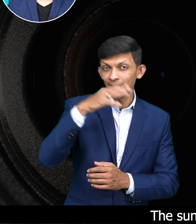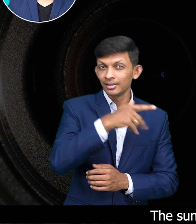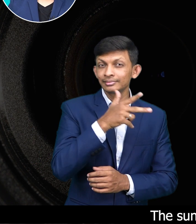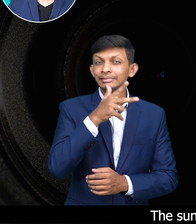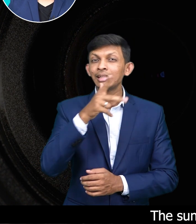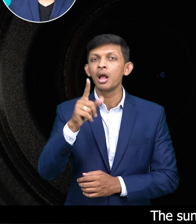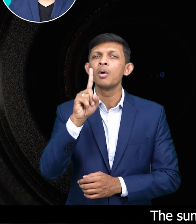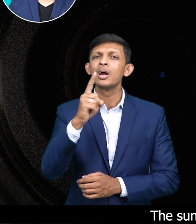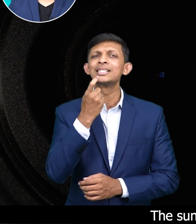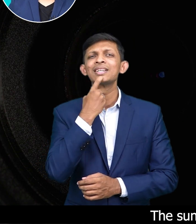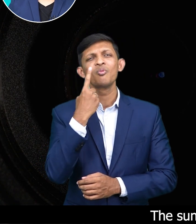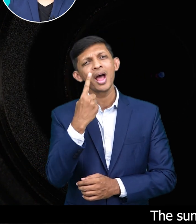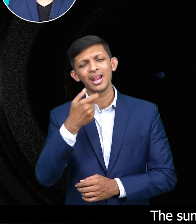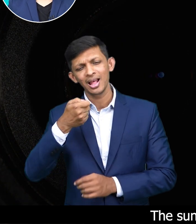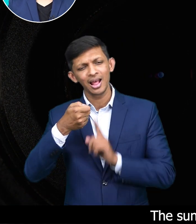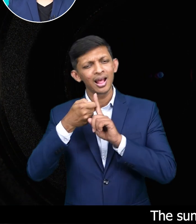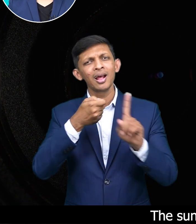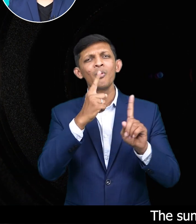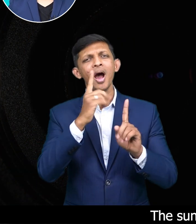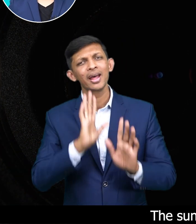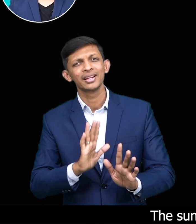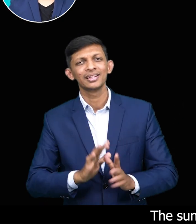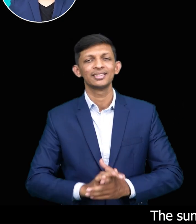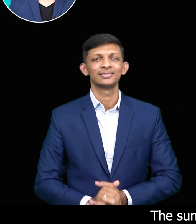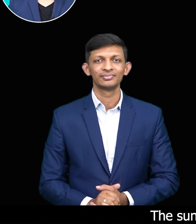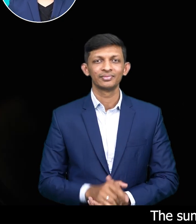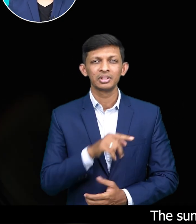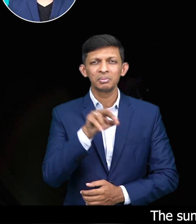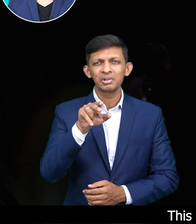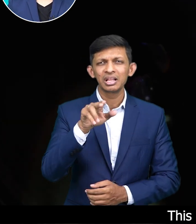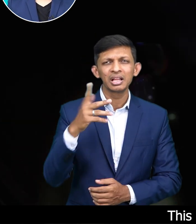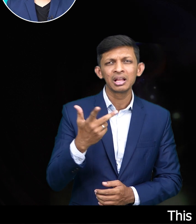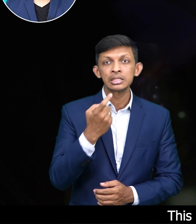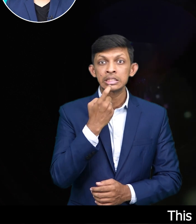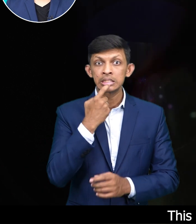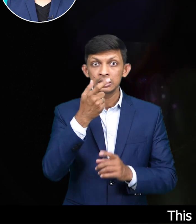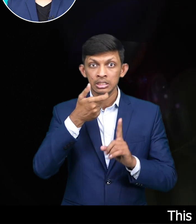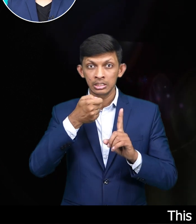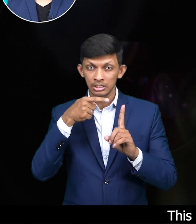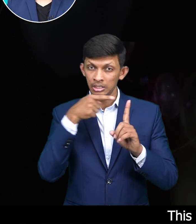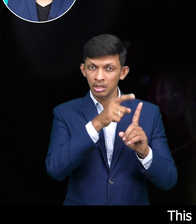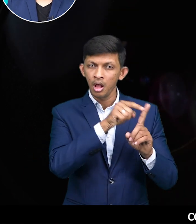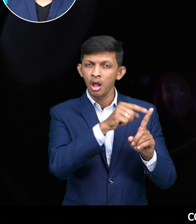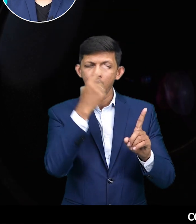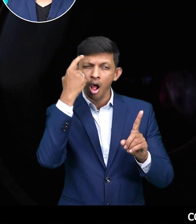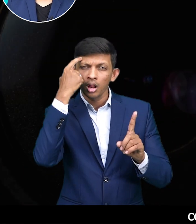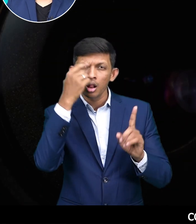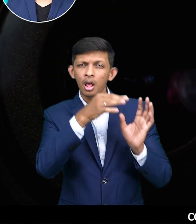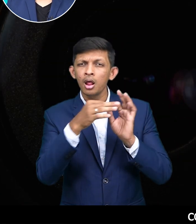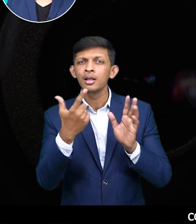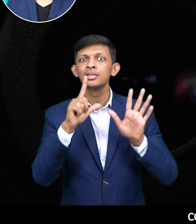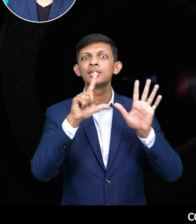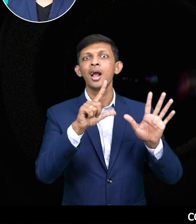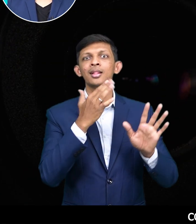The sunlight is said to be white light. This means that the white light consists